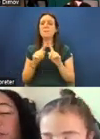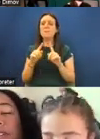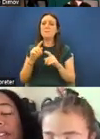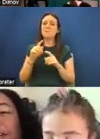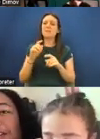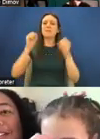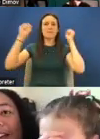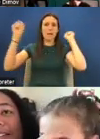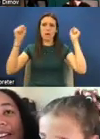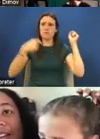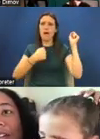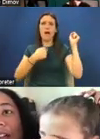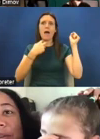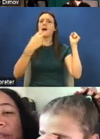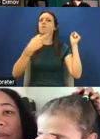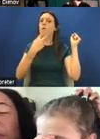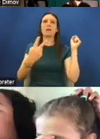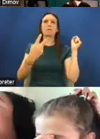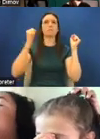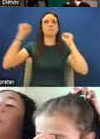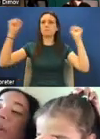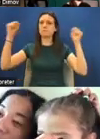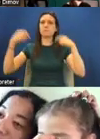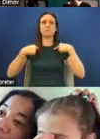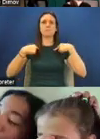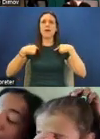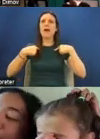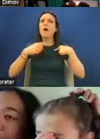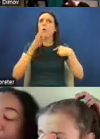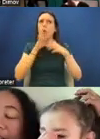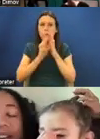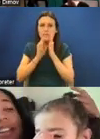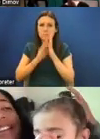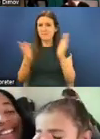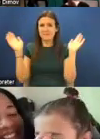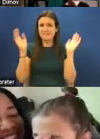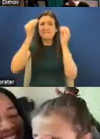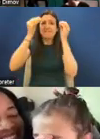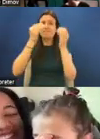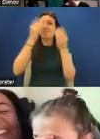Loud, this voice carries. I don't care. There's no point in whispering because it's going to carry.